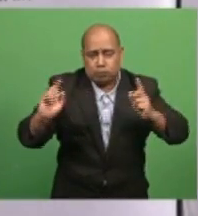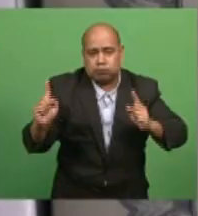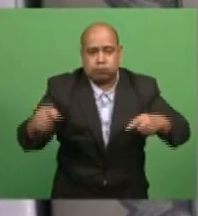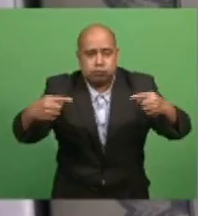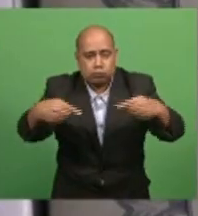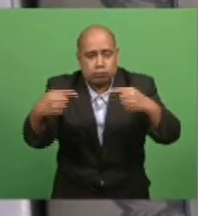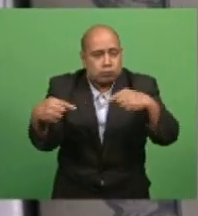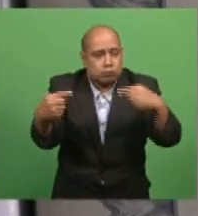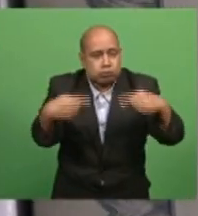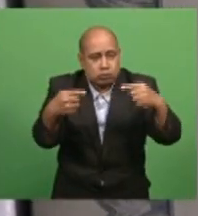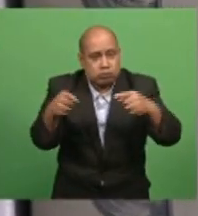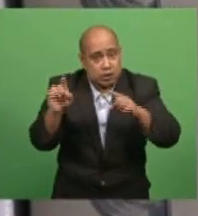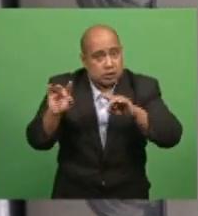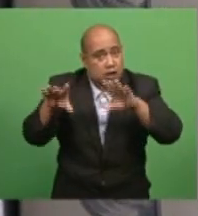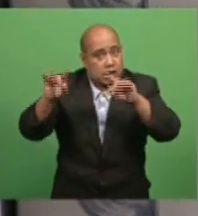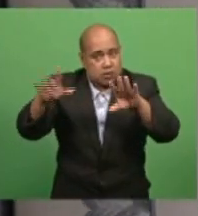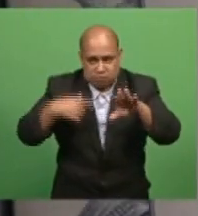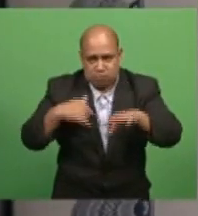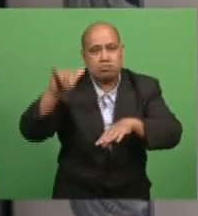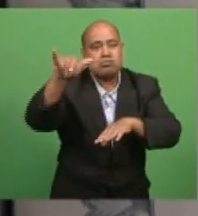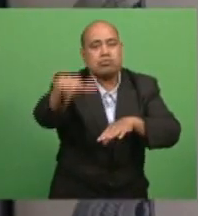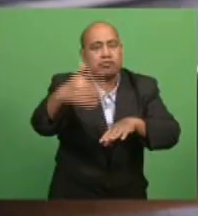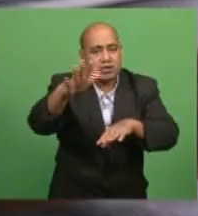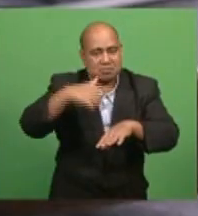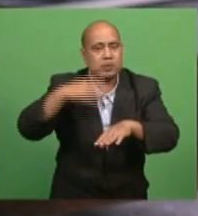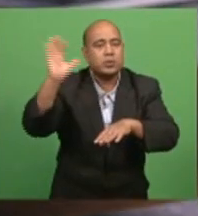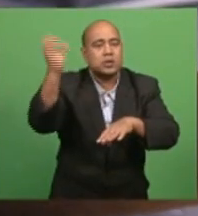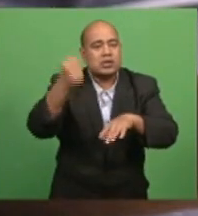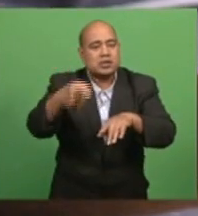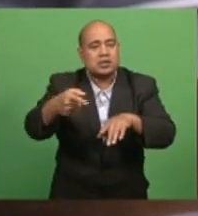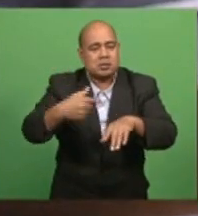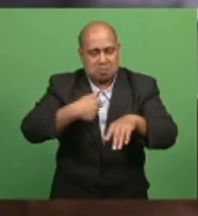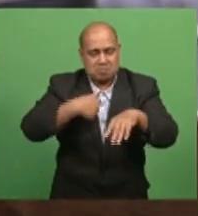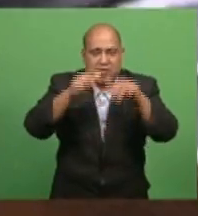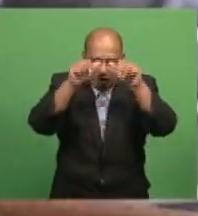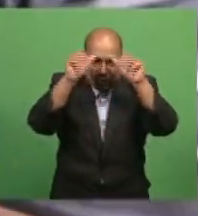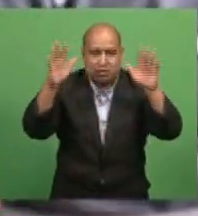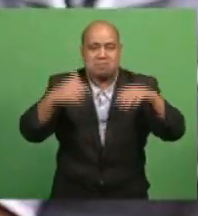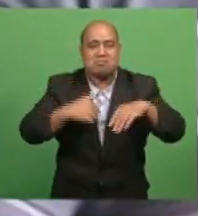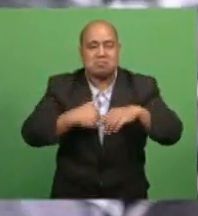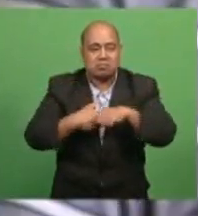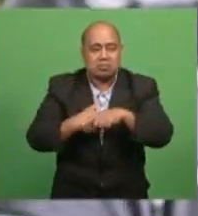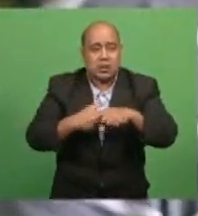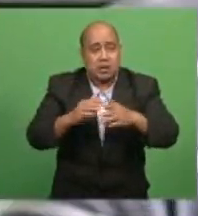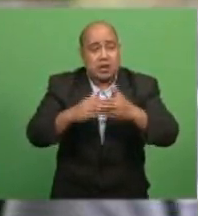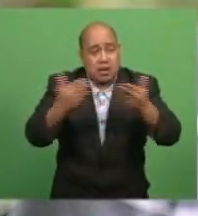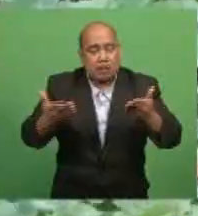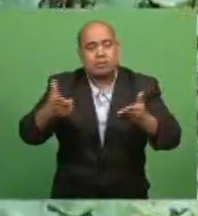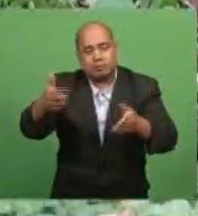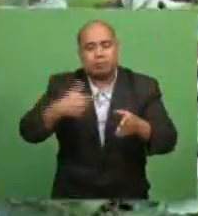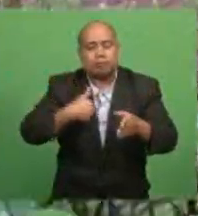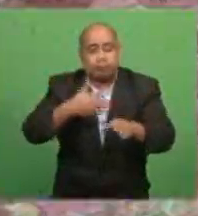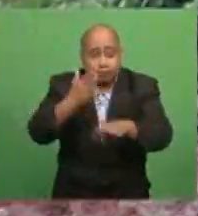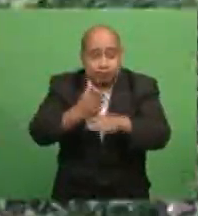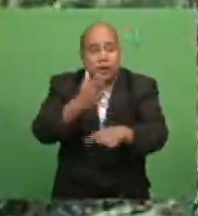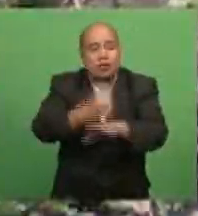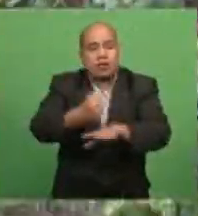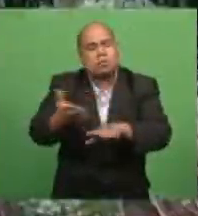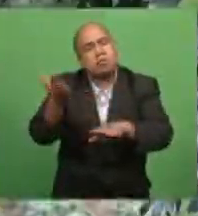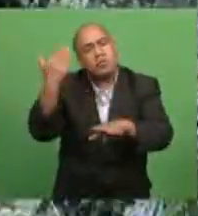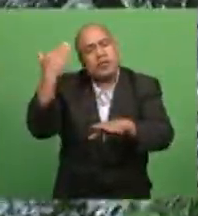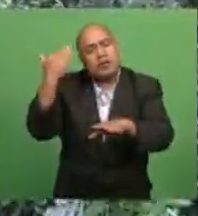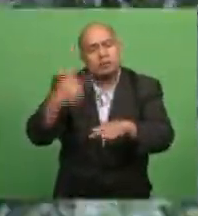So those are the biggest moments to me. Now a retired civil servant, Vuatelevu continues with his